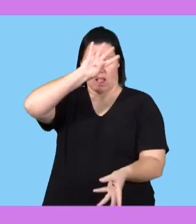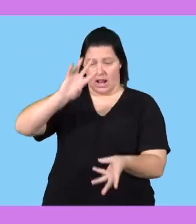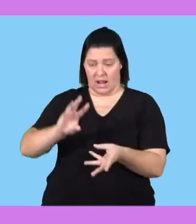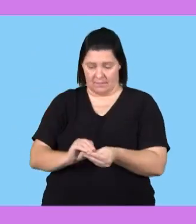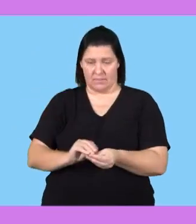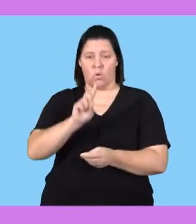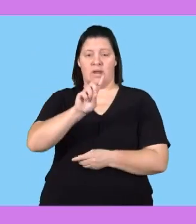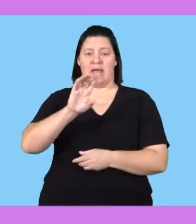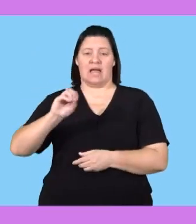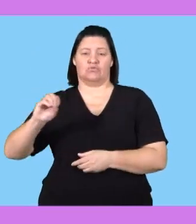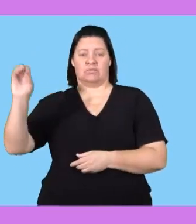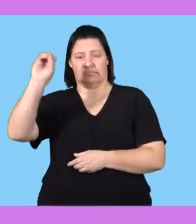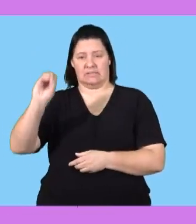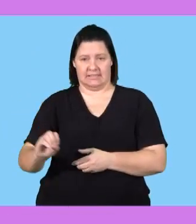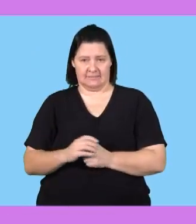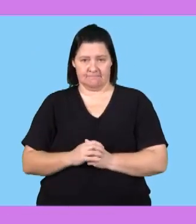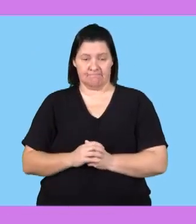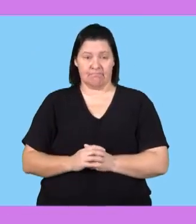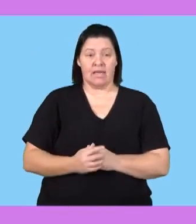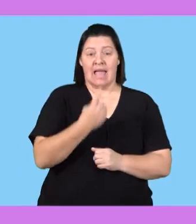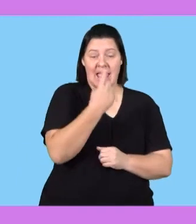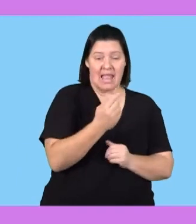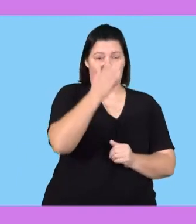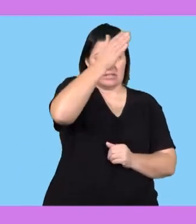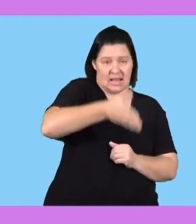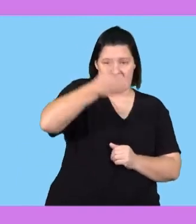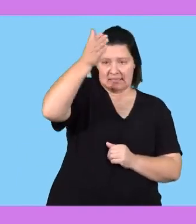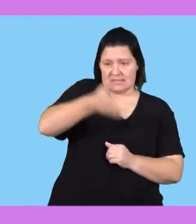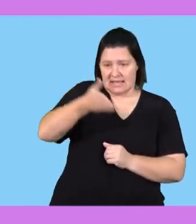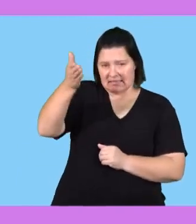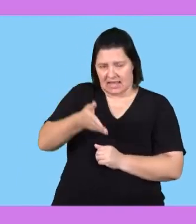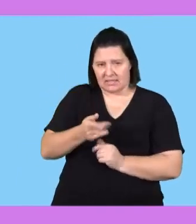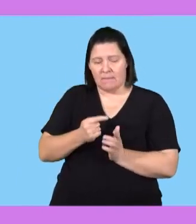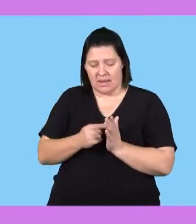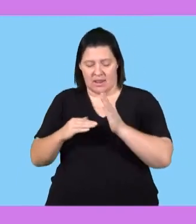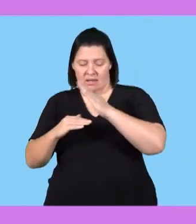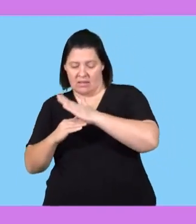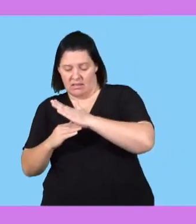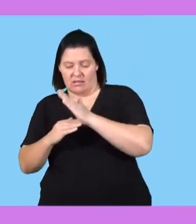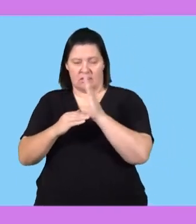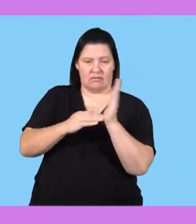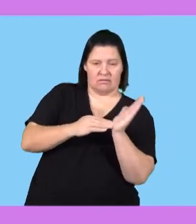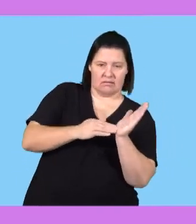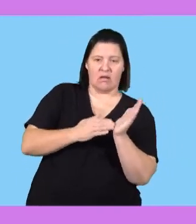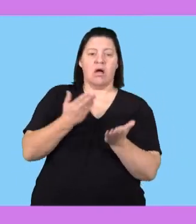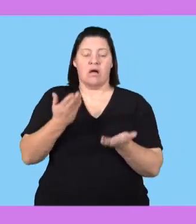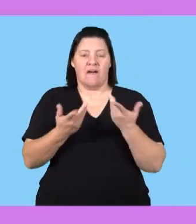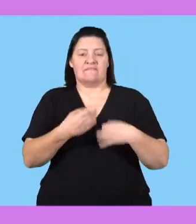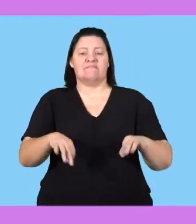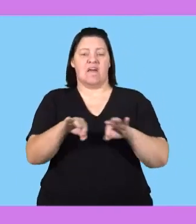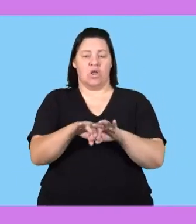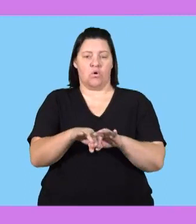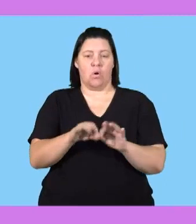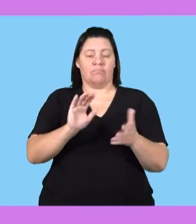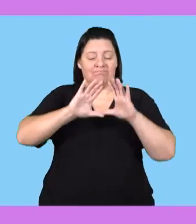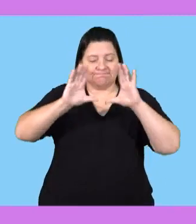total will give you 100%. Each slice represents the specific portion of a value